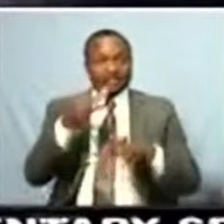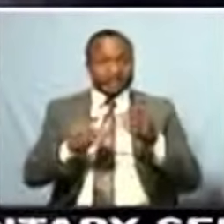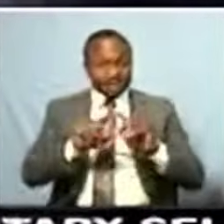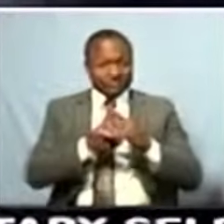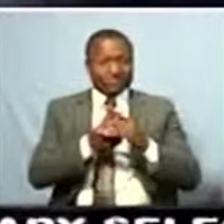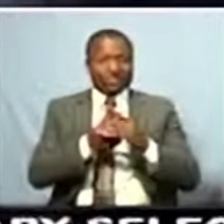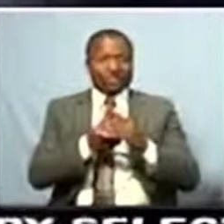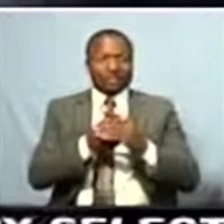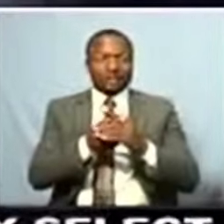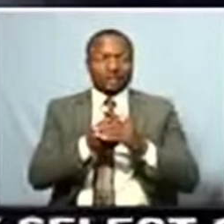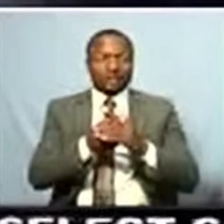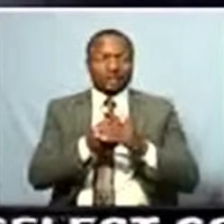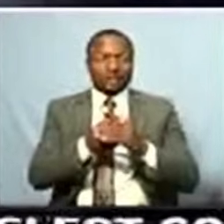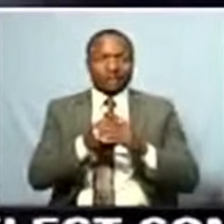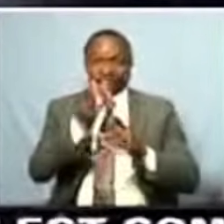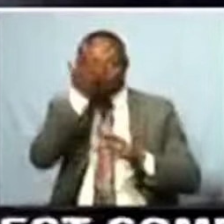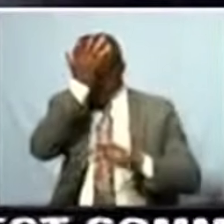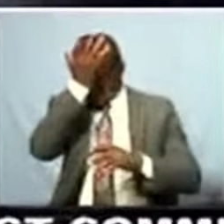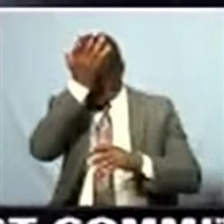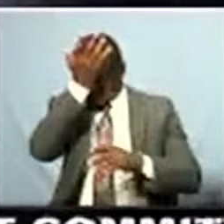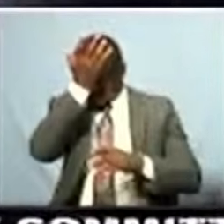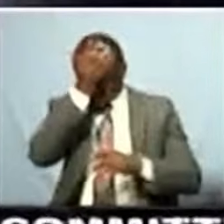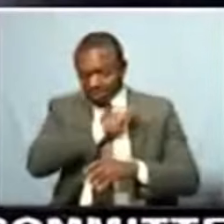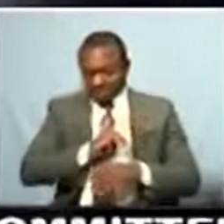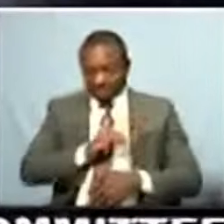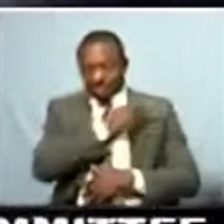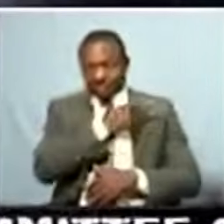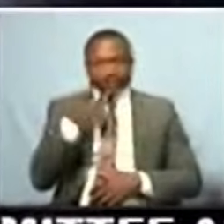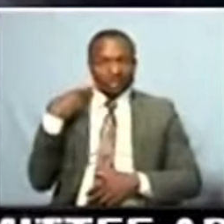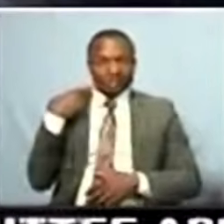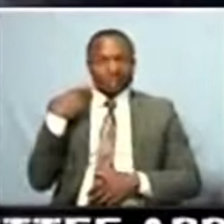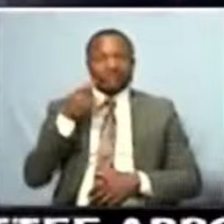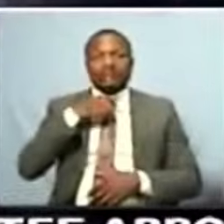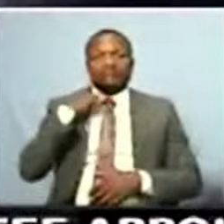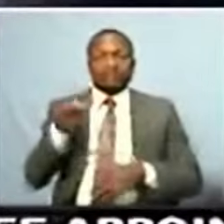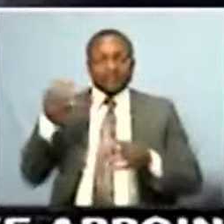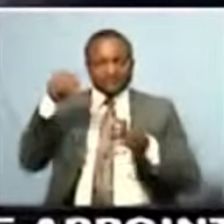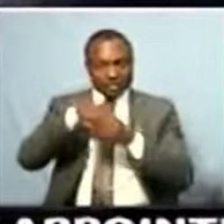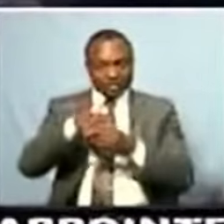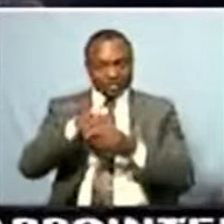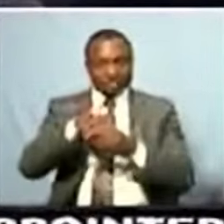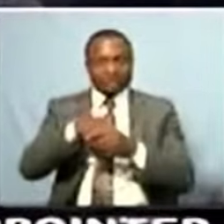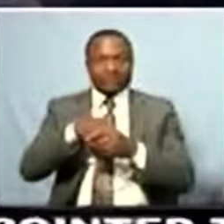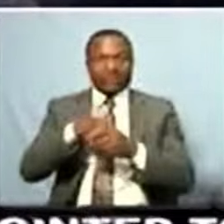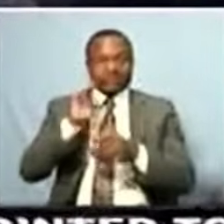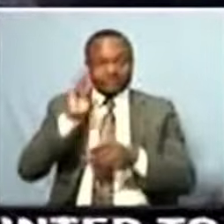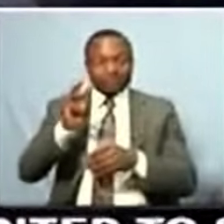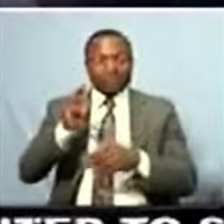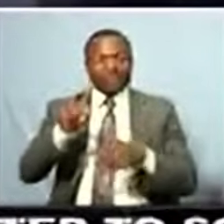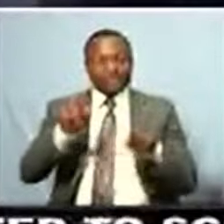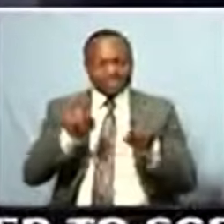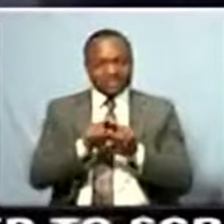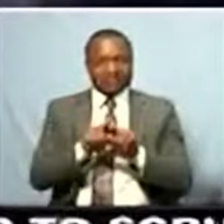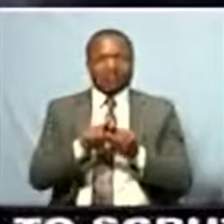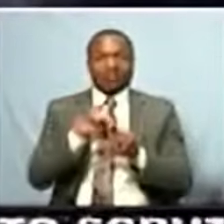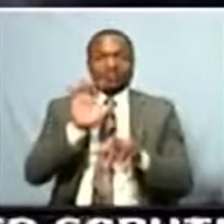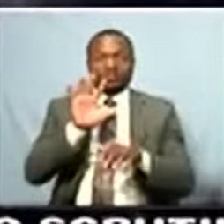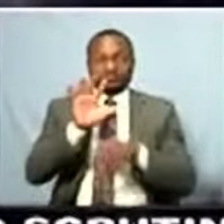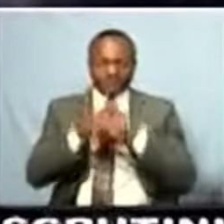from the date when the Member of Parliament is sworn in, then effectively will be inconsistent with the 5 years